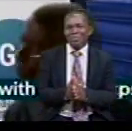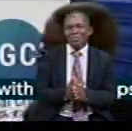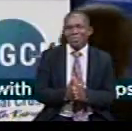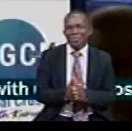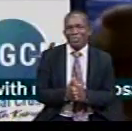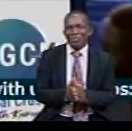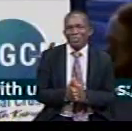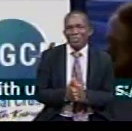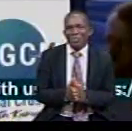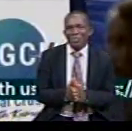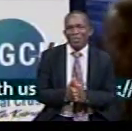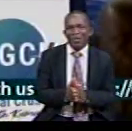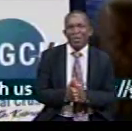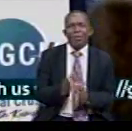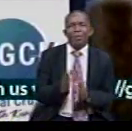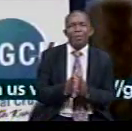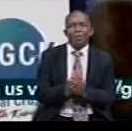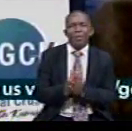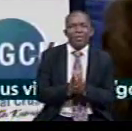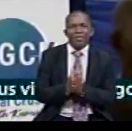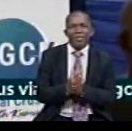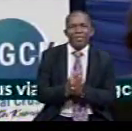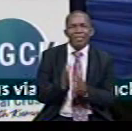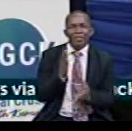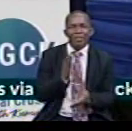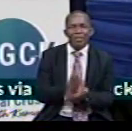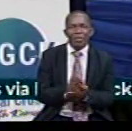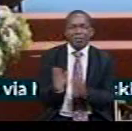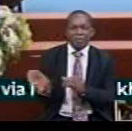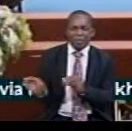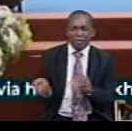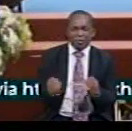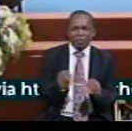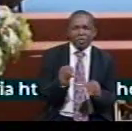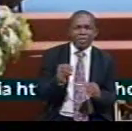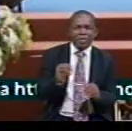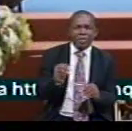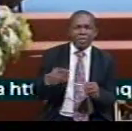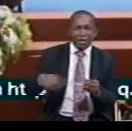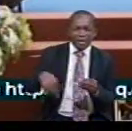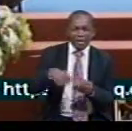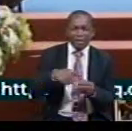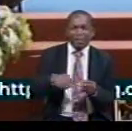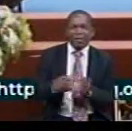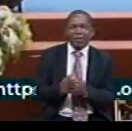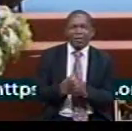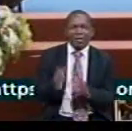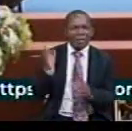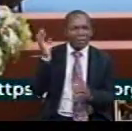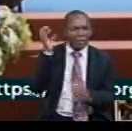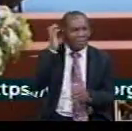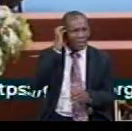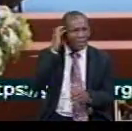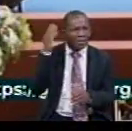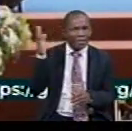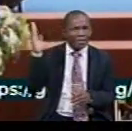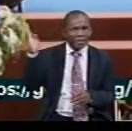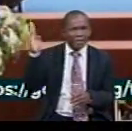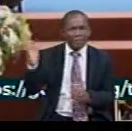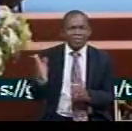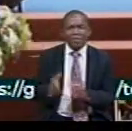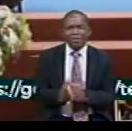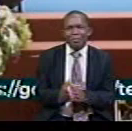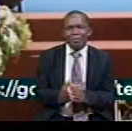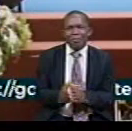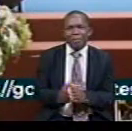Please stop the movement and let's listen to the testimonies. So this is Jeremiah Hughes, who is from